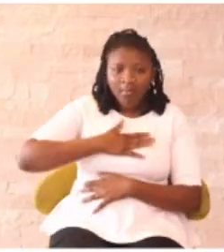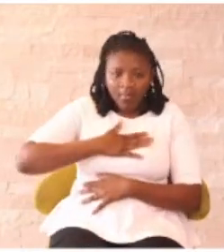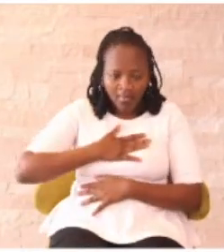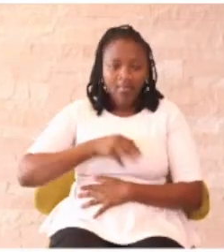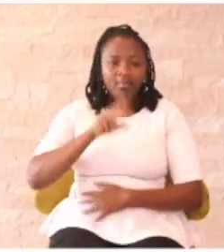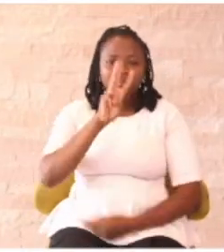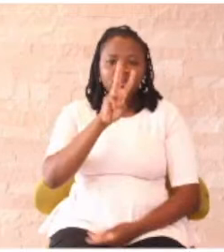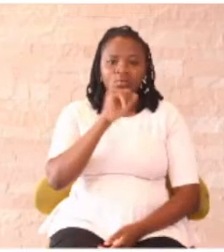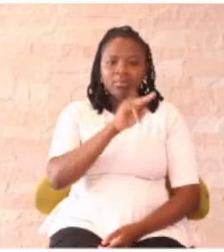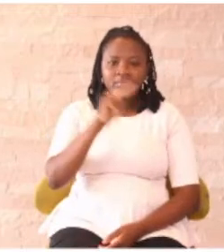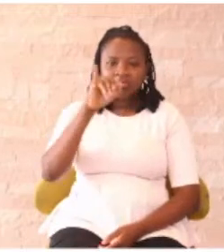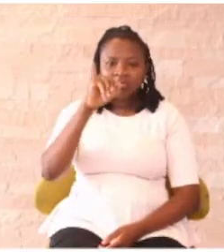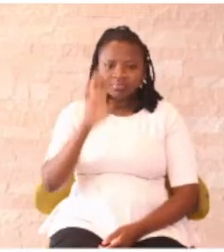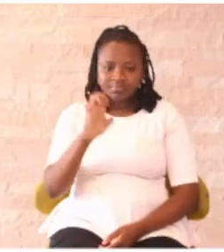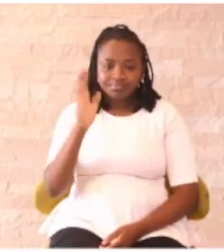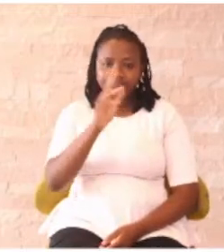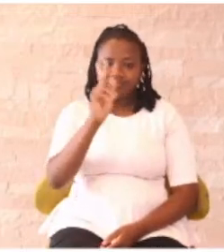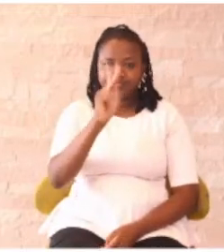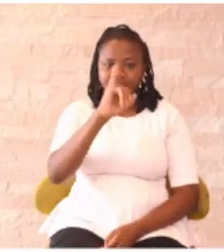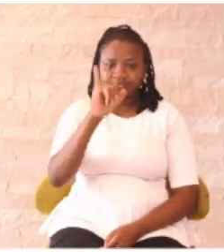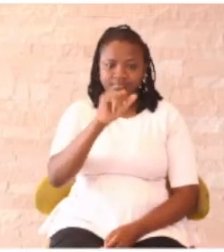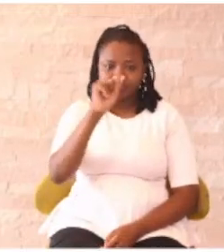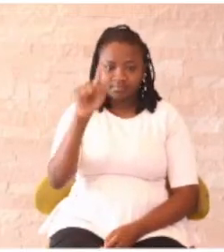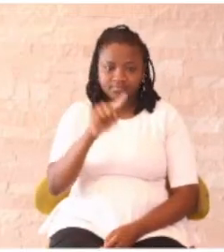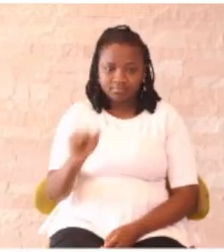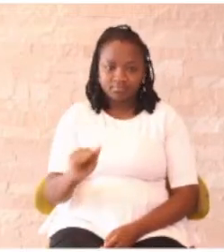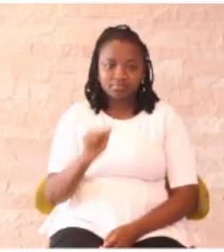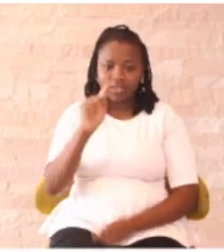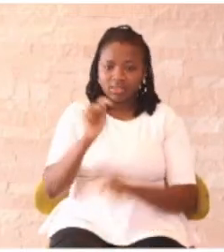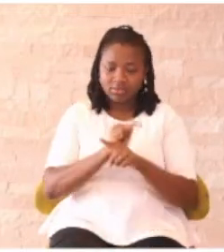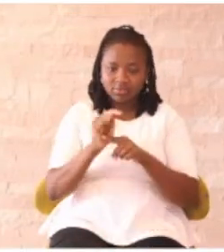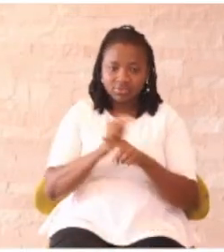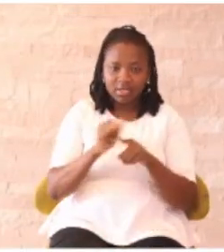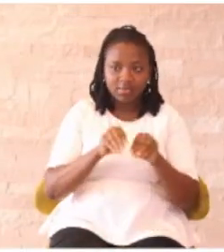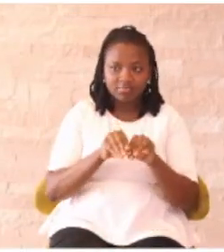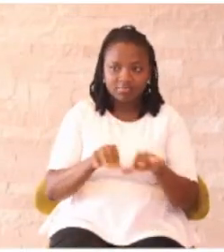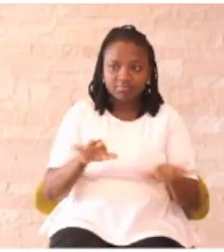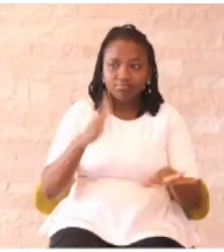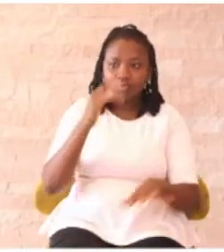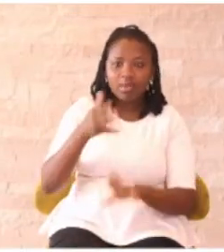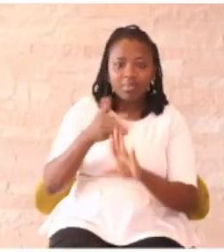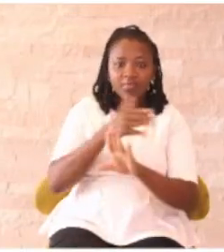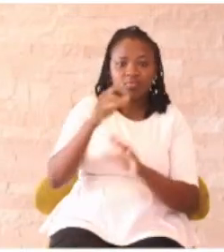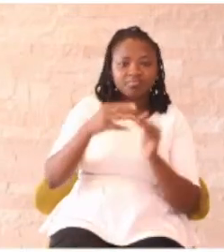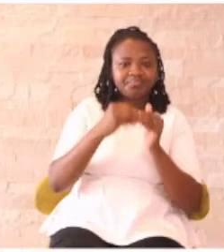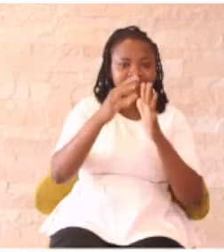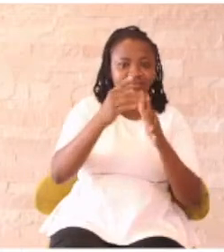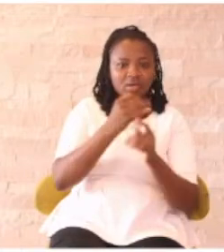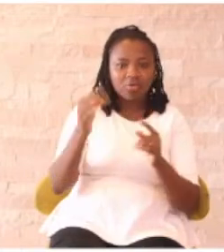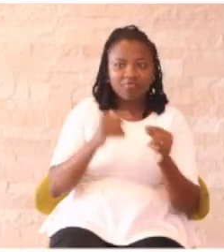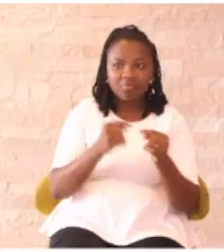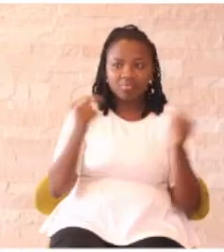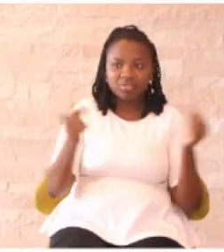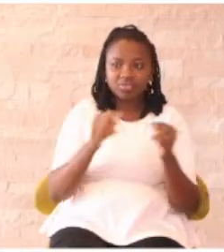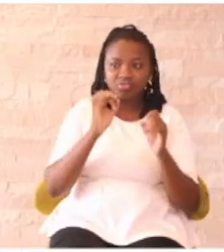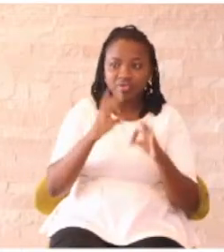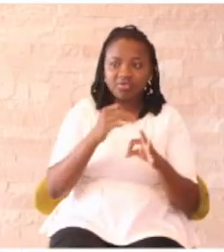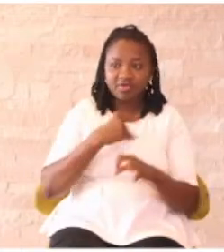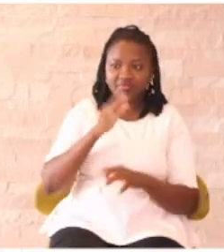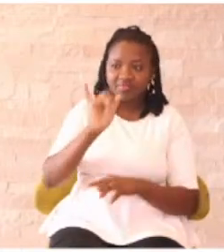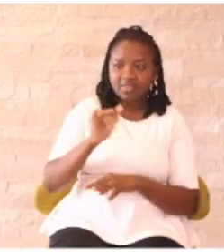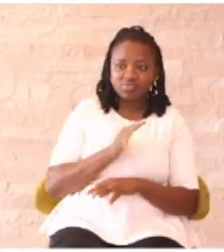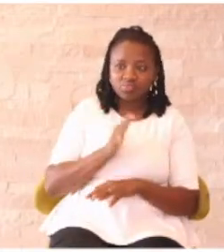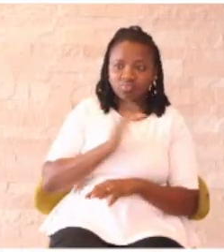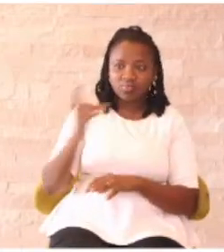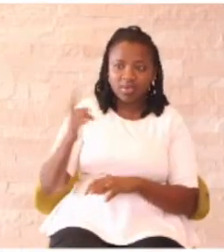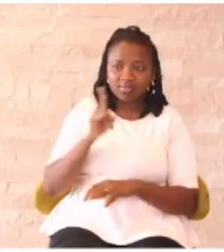Winnie Kiza, who trained our grassroots women. They were so excited. She was a leader of opposition, and for them to have such a woman training them,